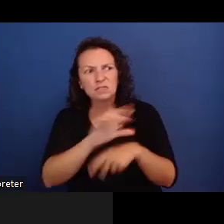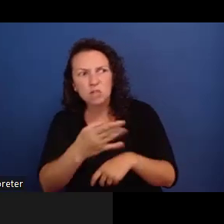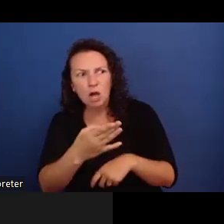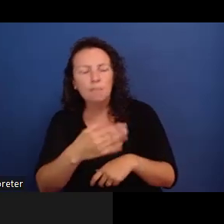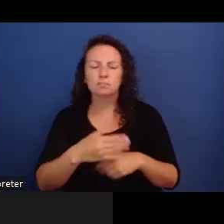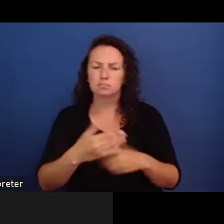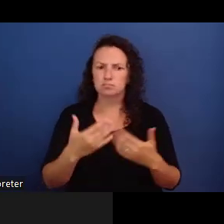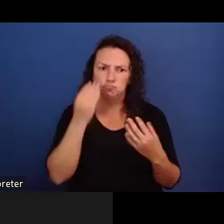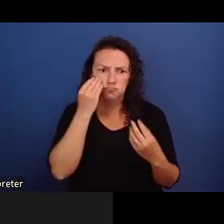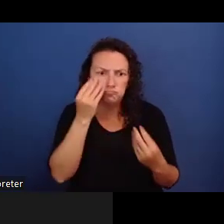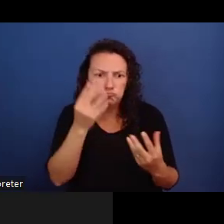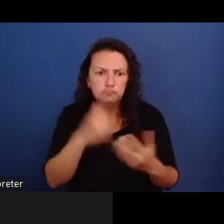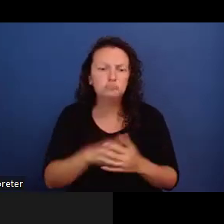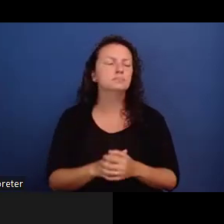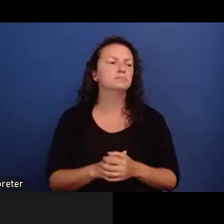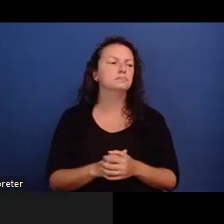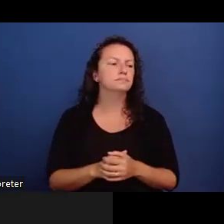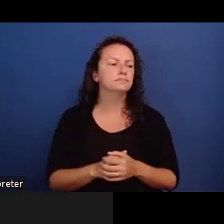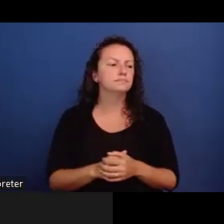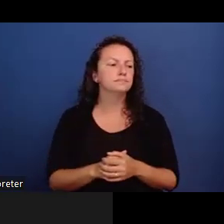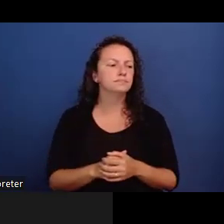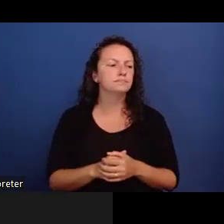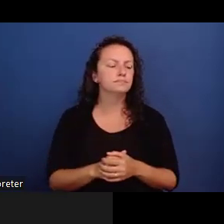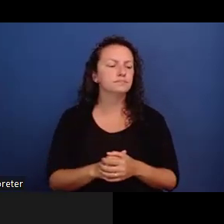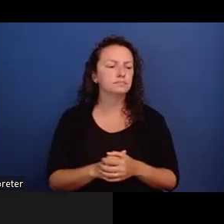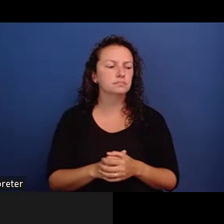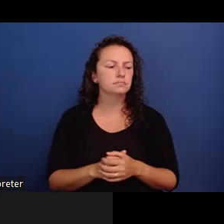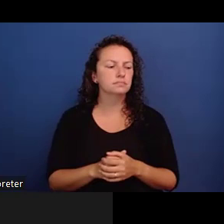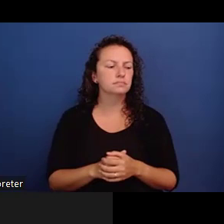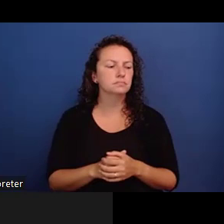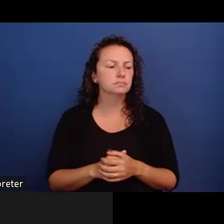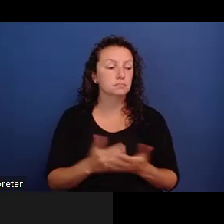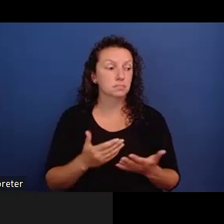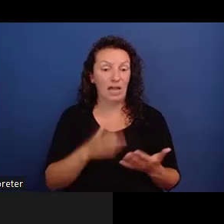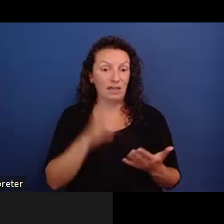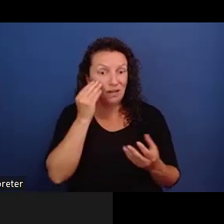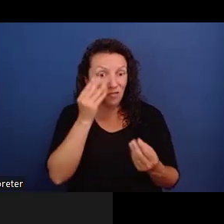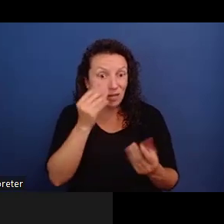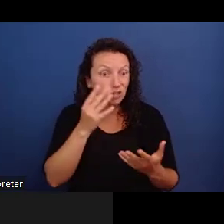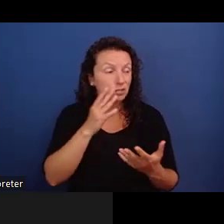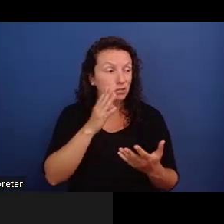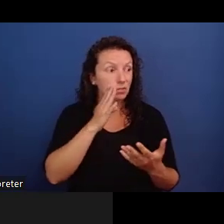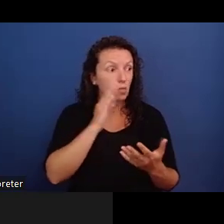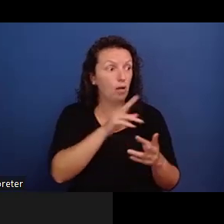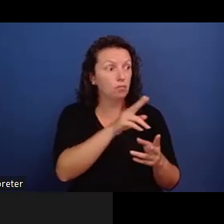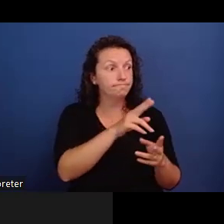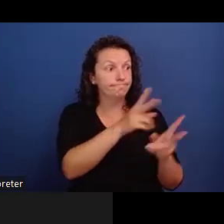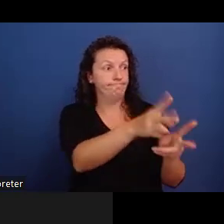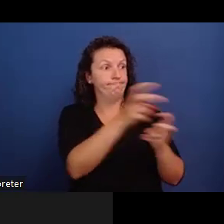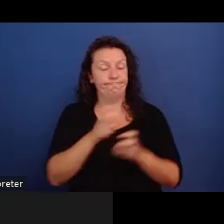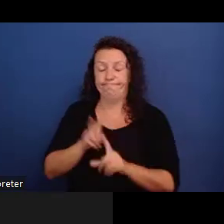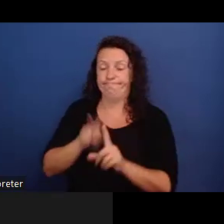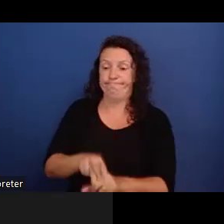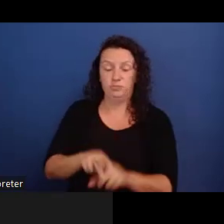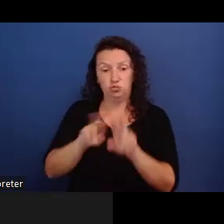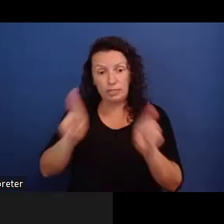information that's going to be helping you at your interviews, writing your resumes, and I guess